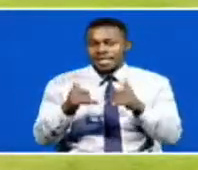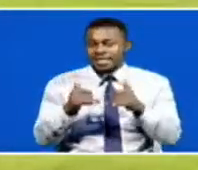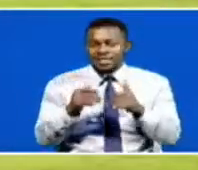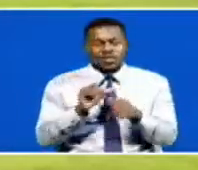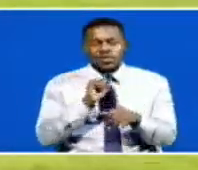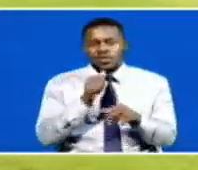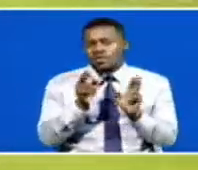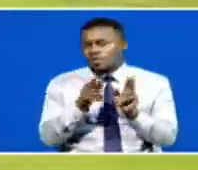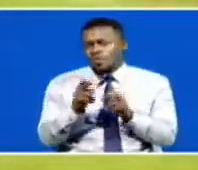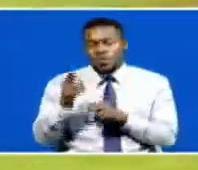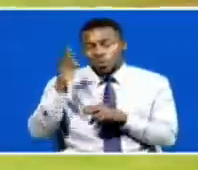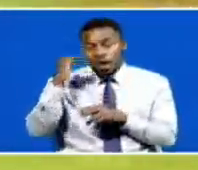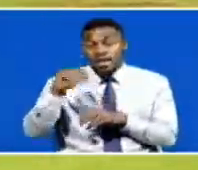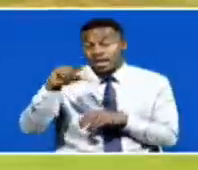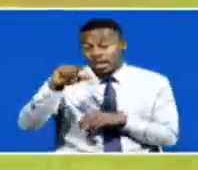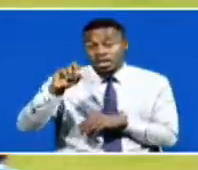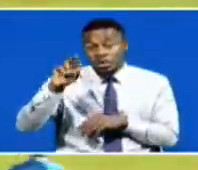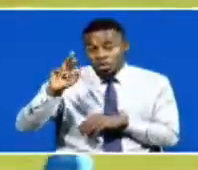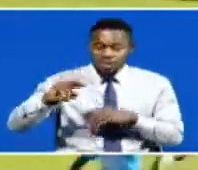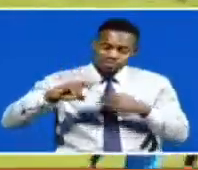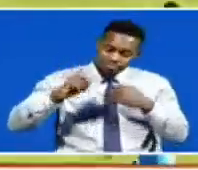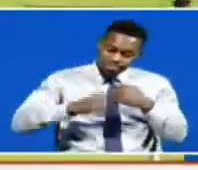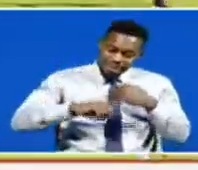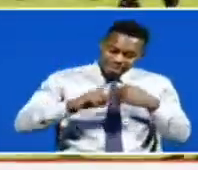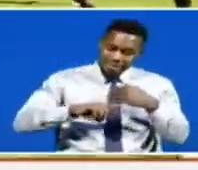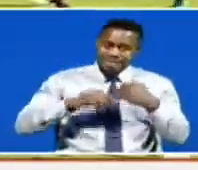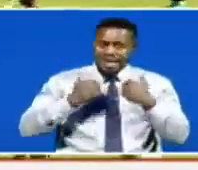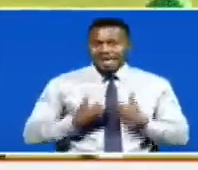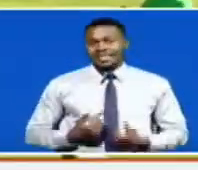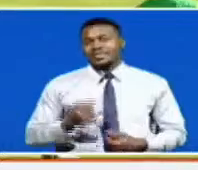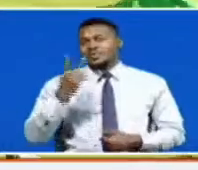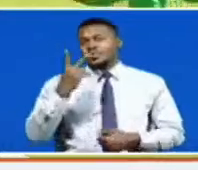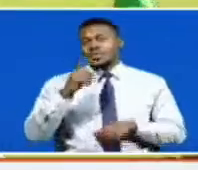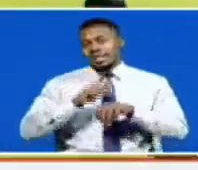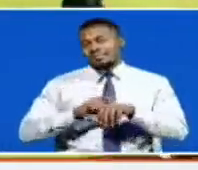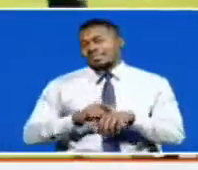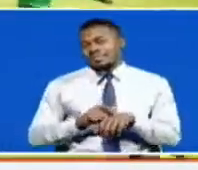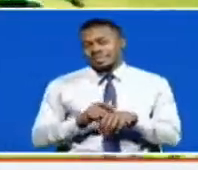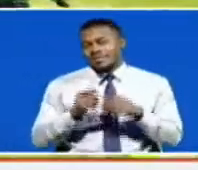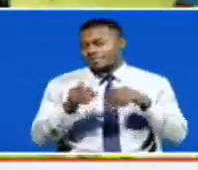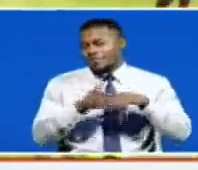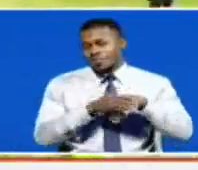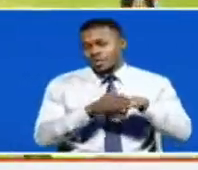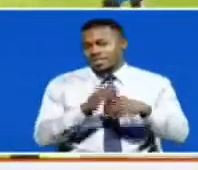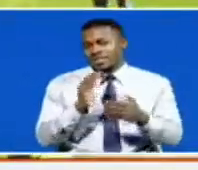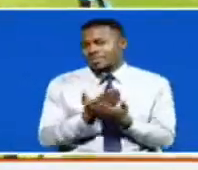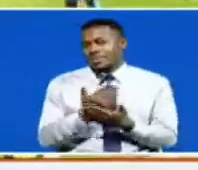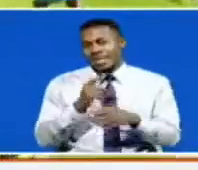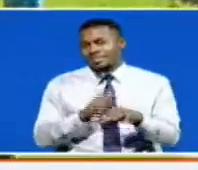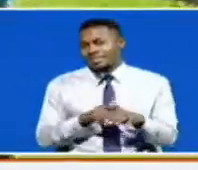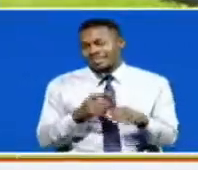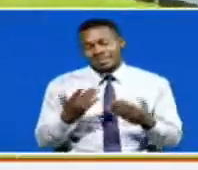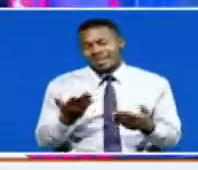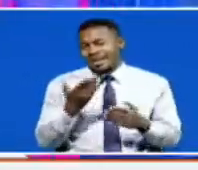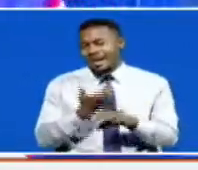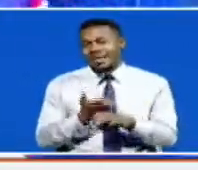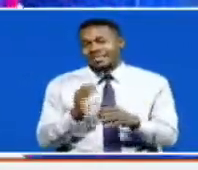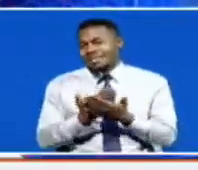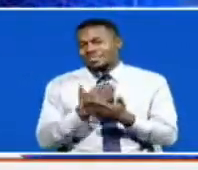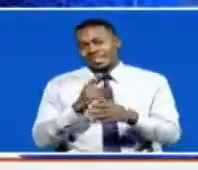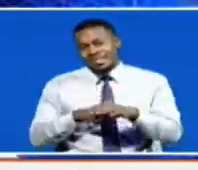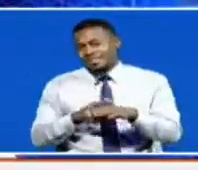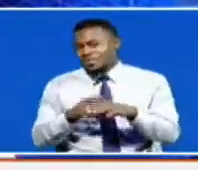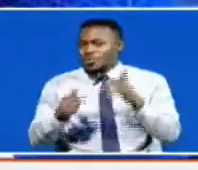but you understand the football is just like that. Sometimes unapatikana, sometimes pia unawapata.